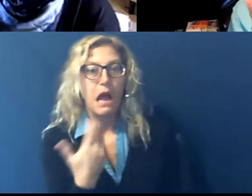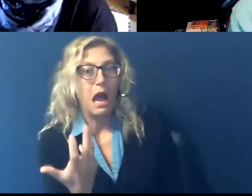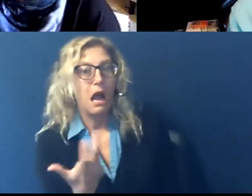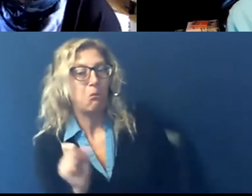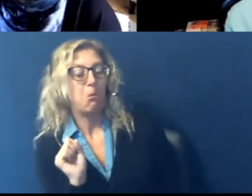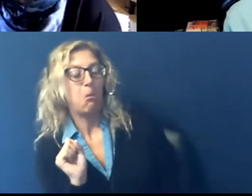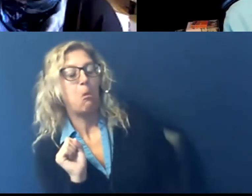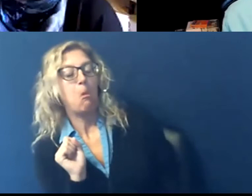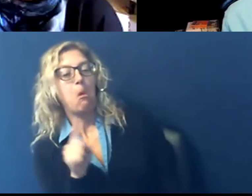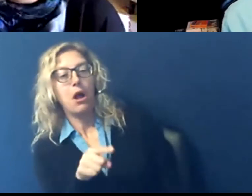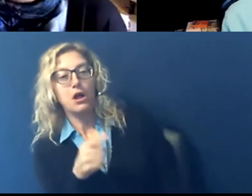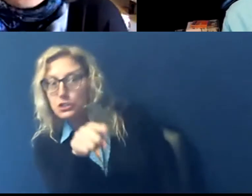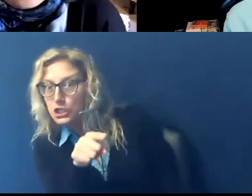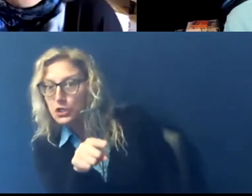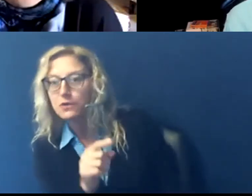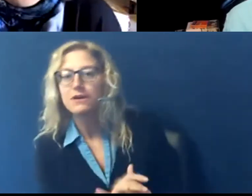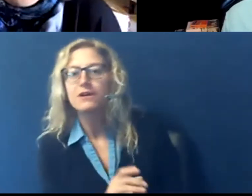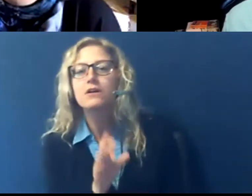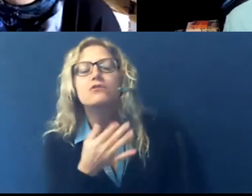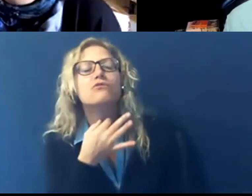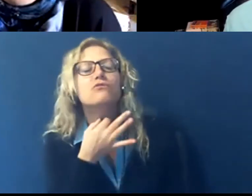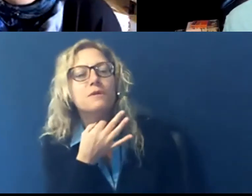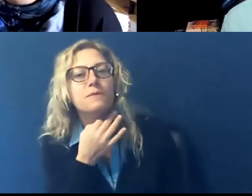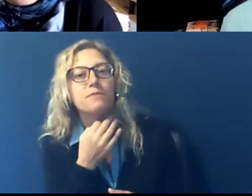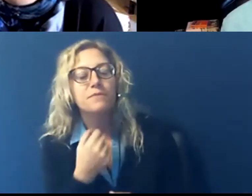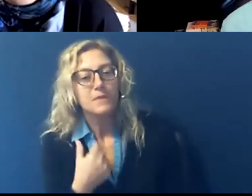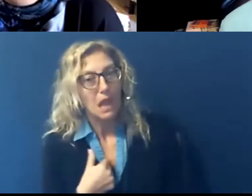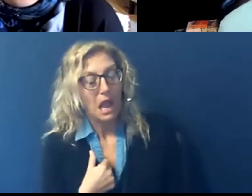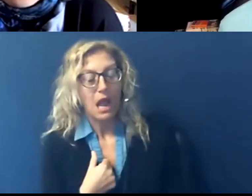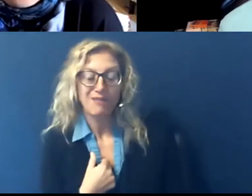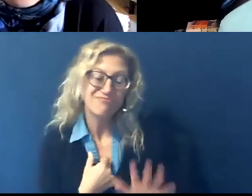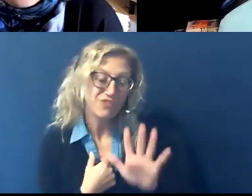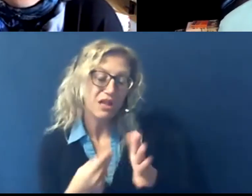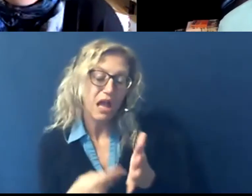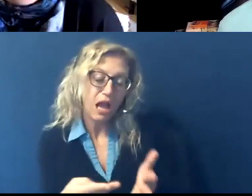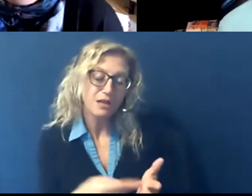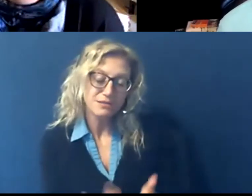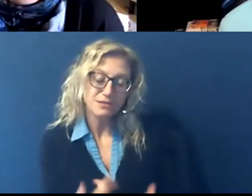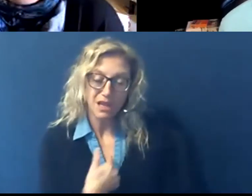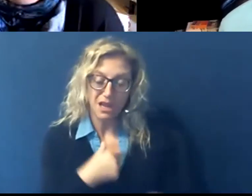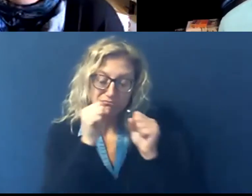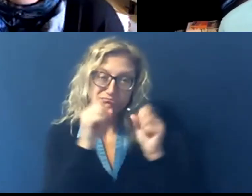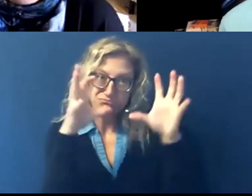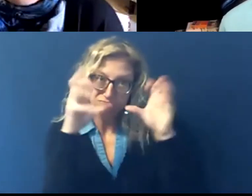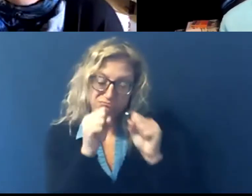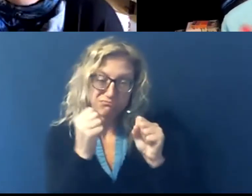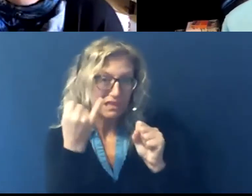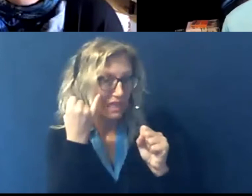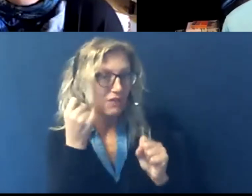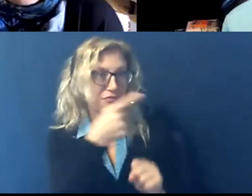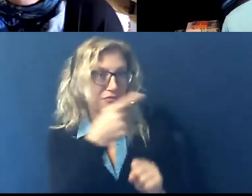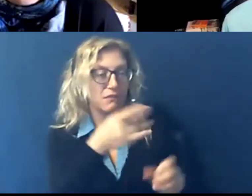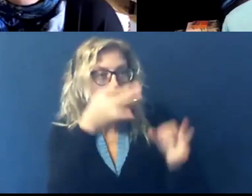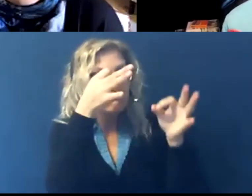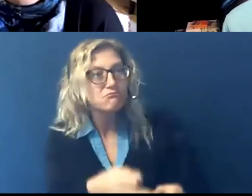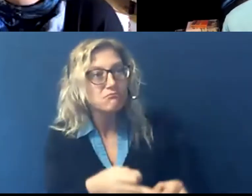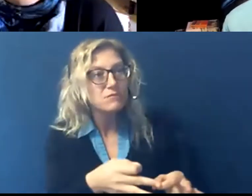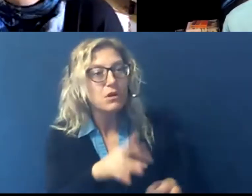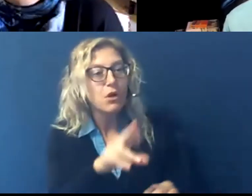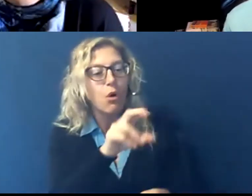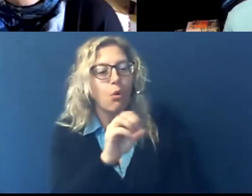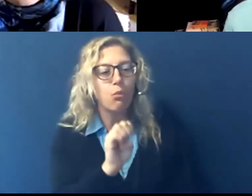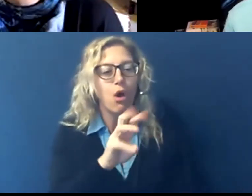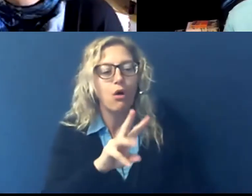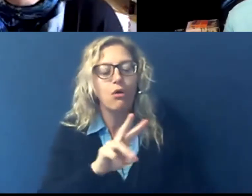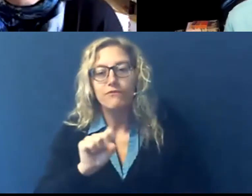tide here. So I'll just say quickly, I'll be surprised if the court literally issues a decision that says Roe versus Wade